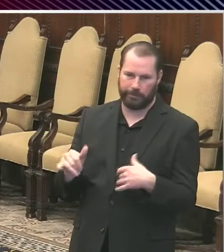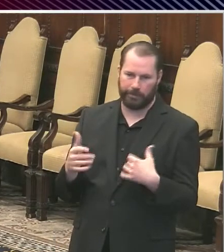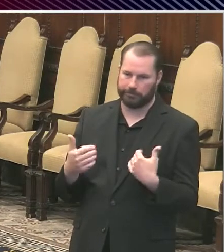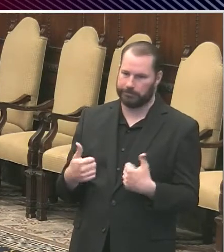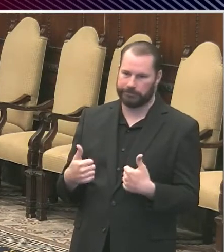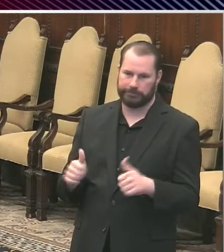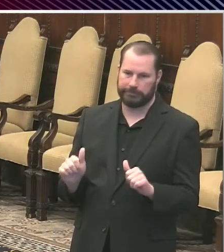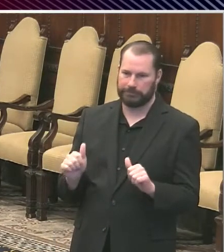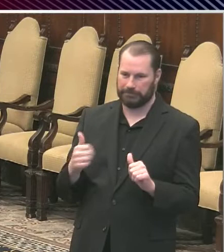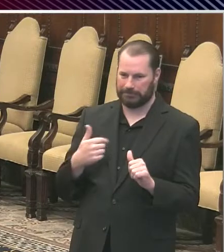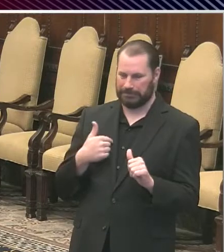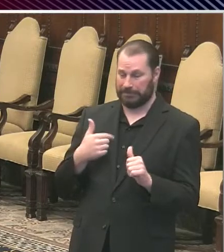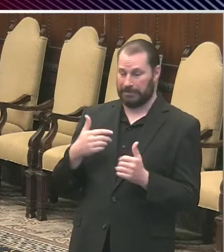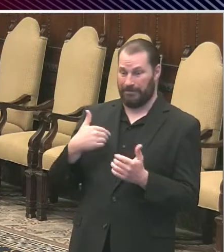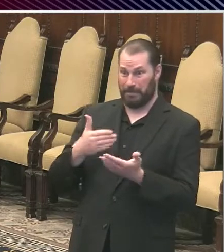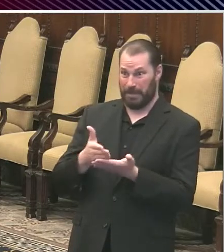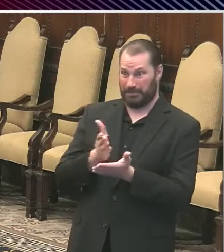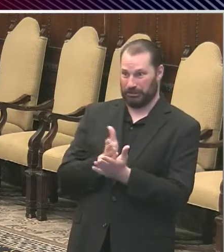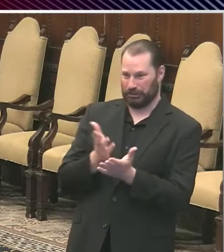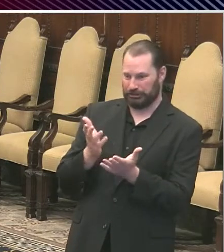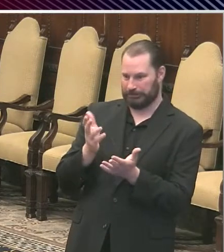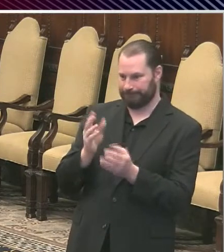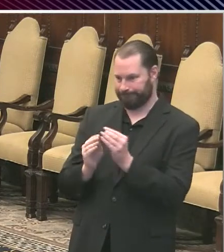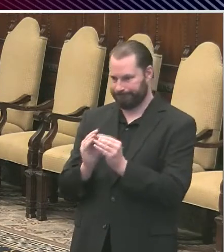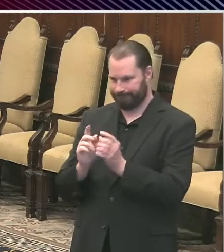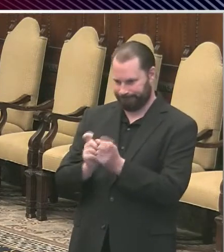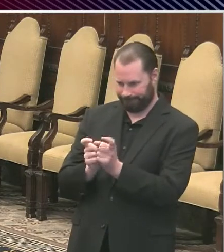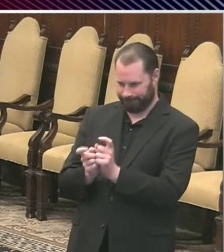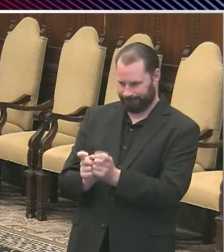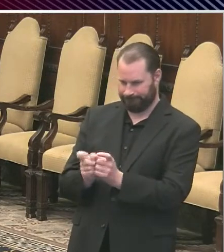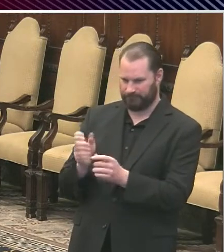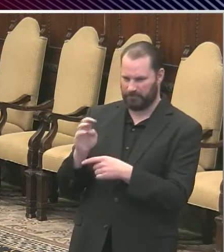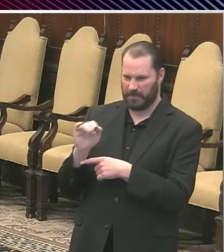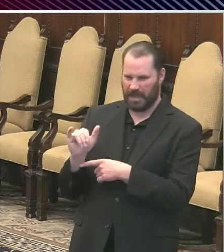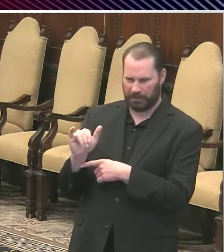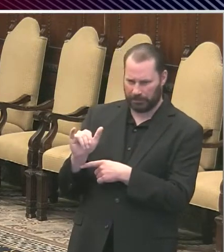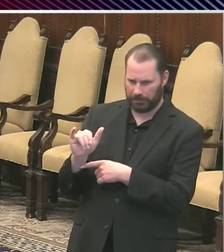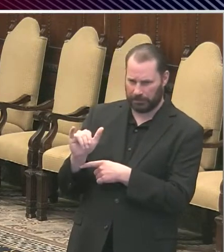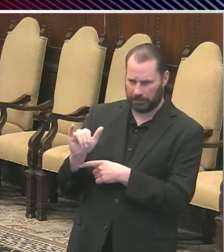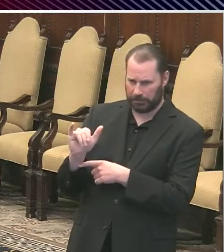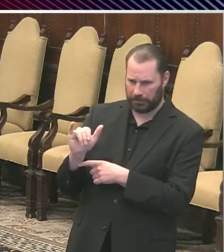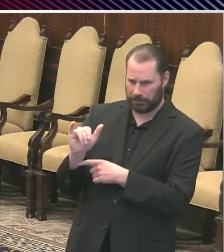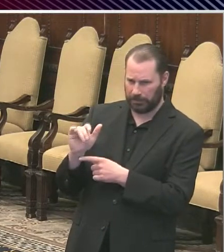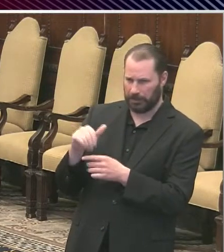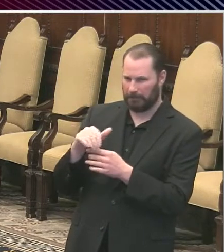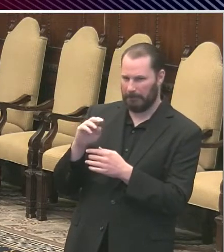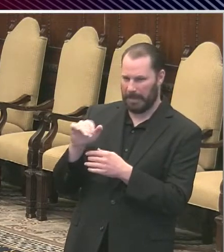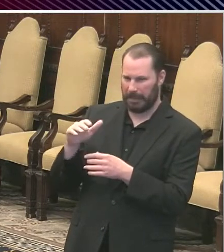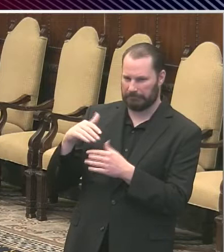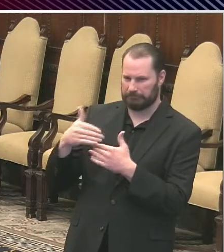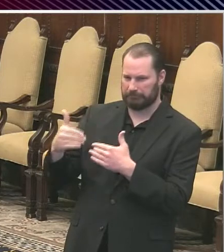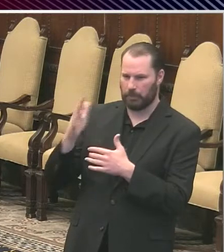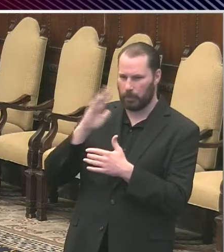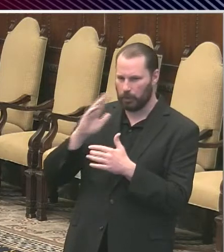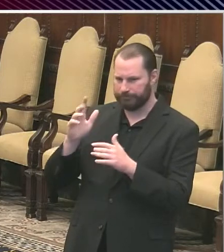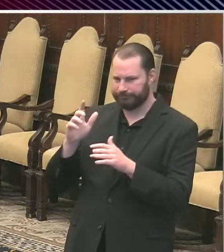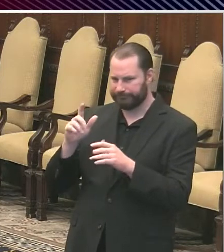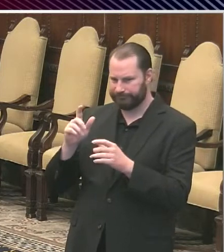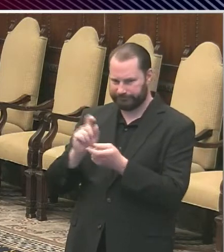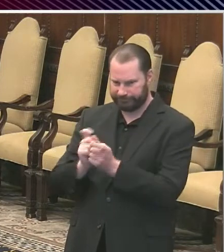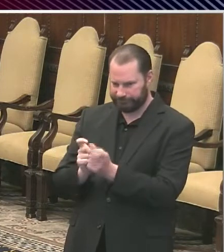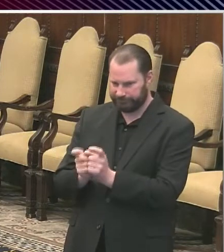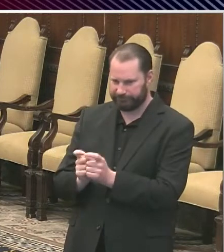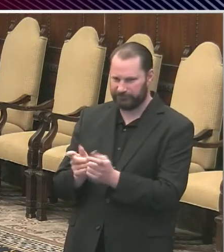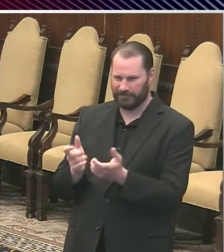1st. The longer the shutdown of business and the economy, the worse the situation is going to get.